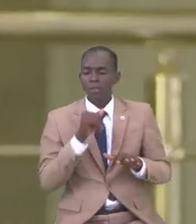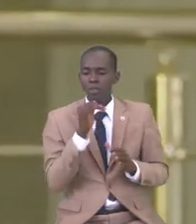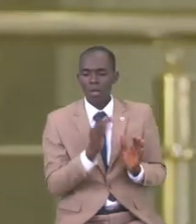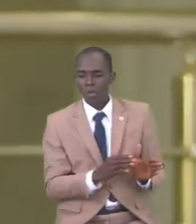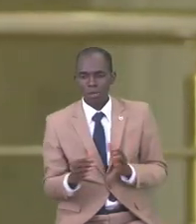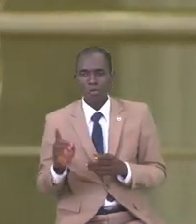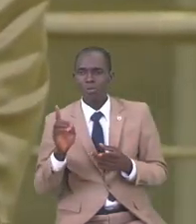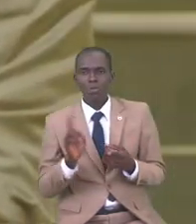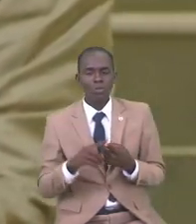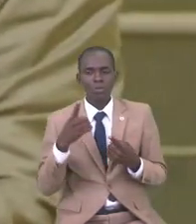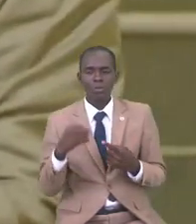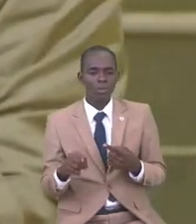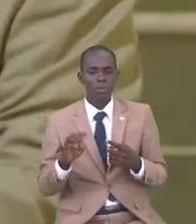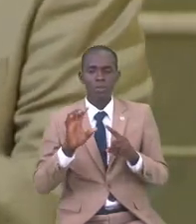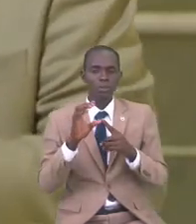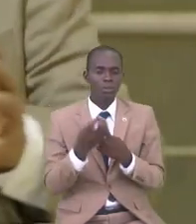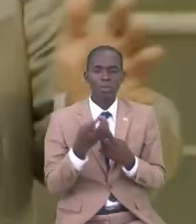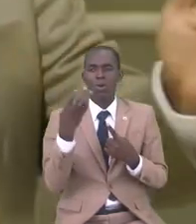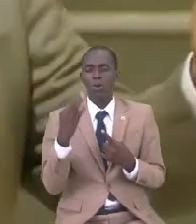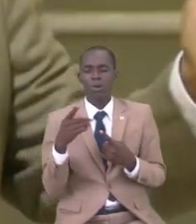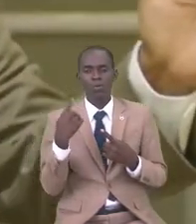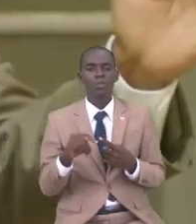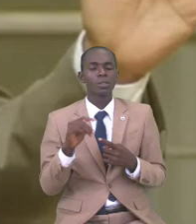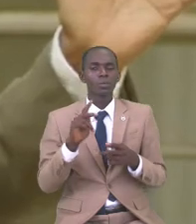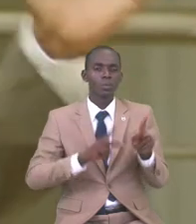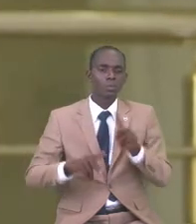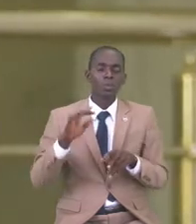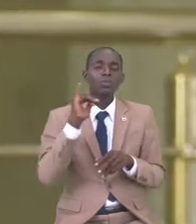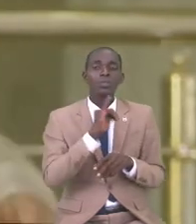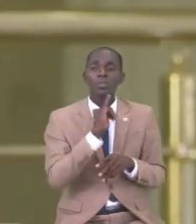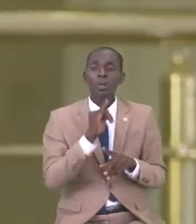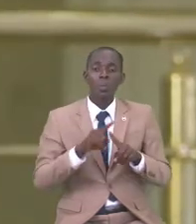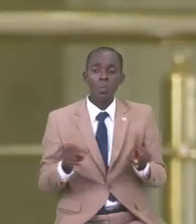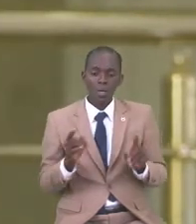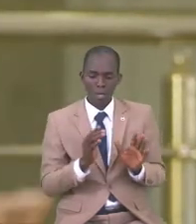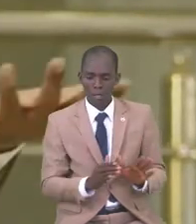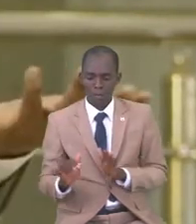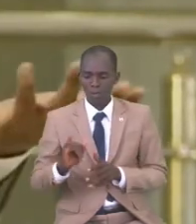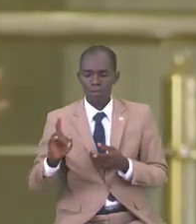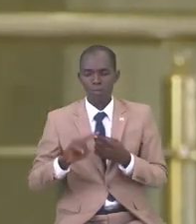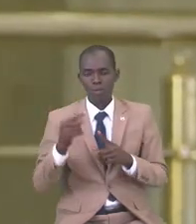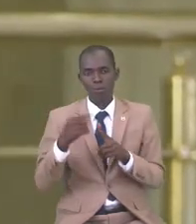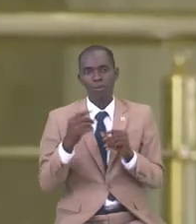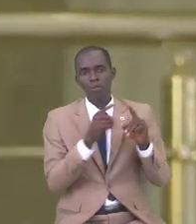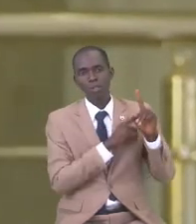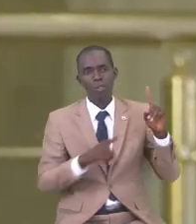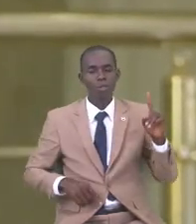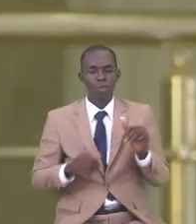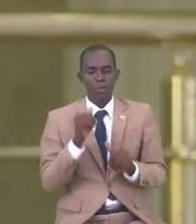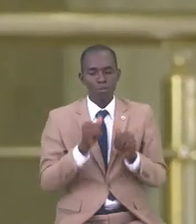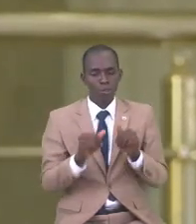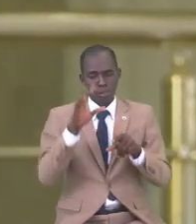not according to the condition of the nation of Israel, according to the word of the Lord, which is